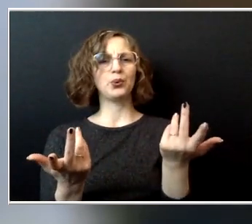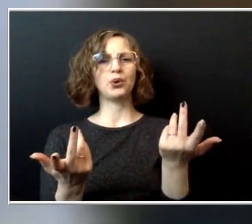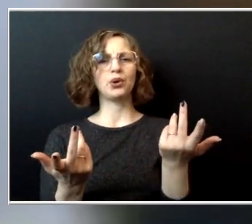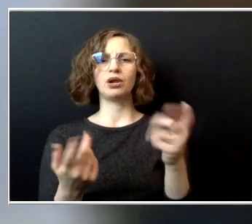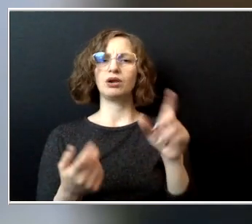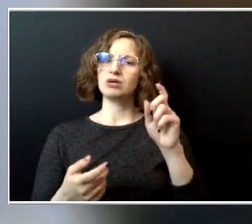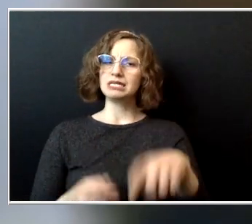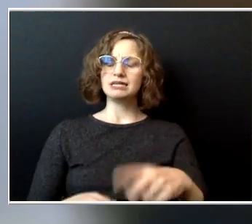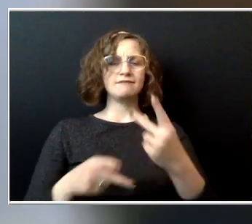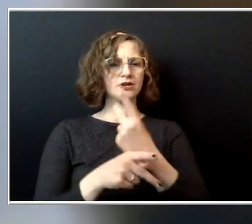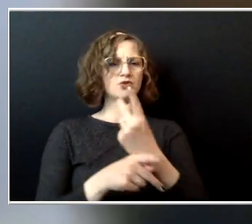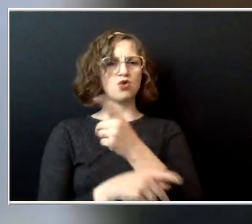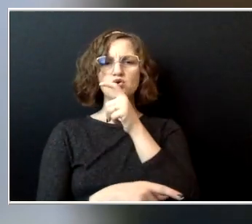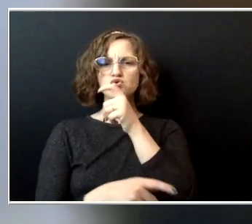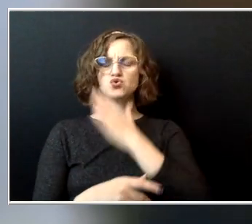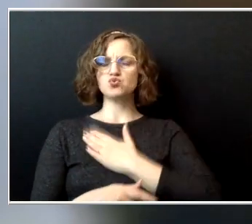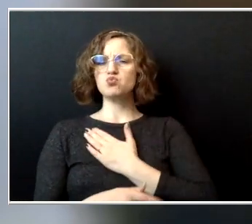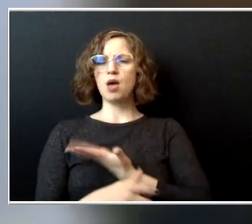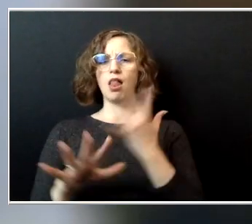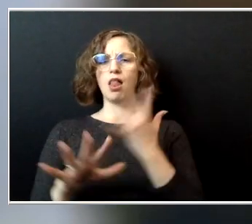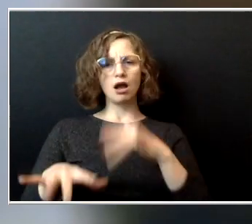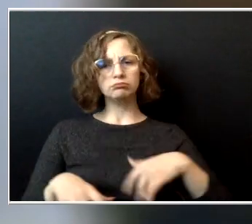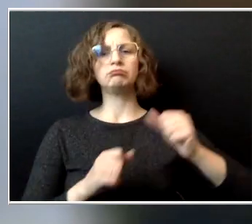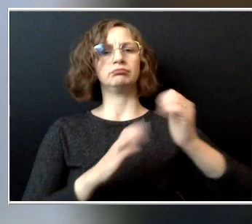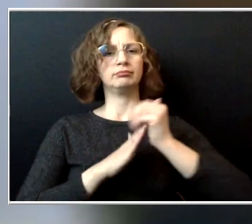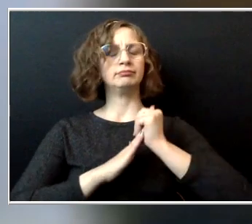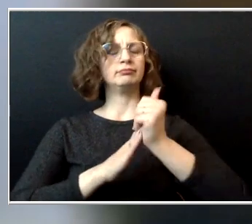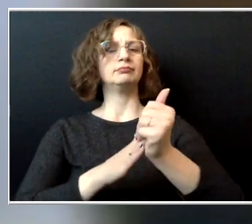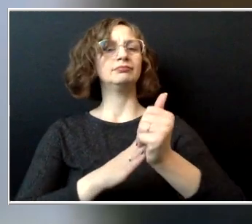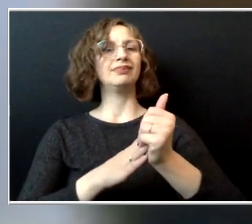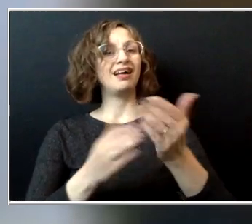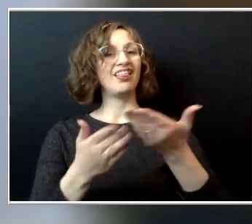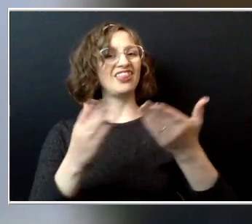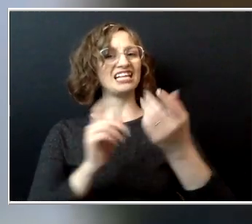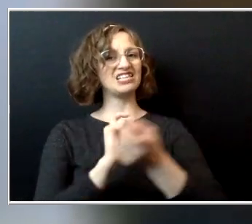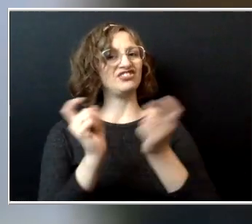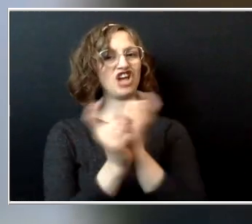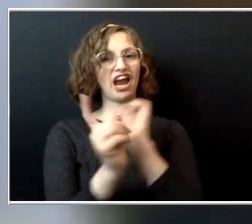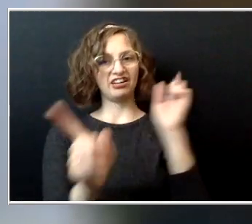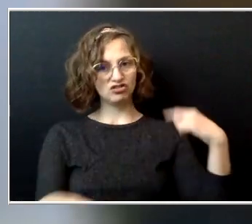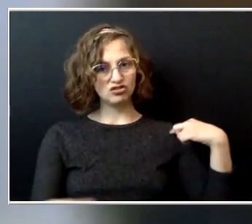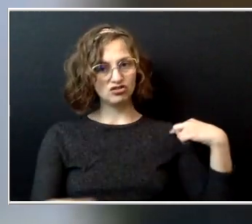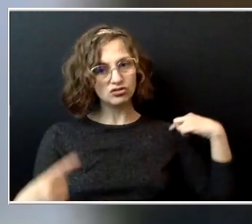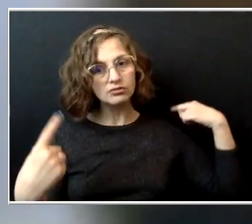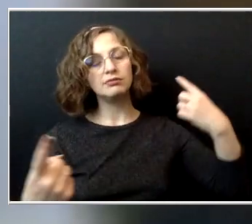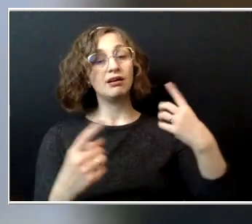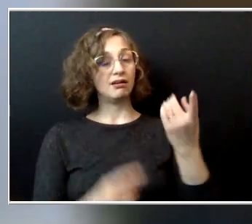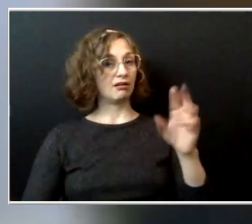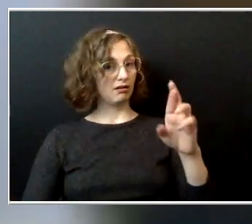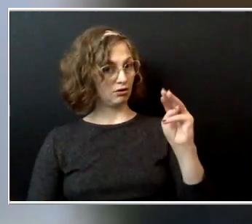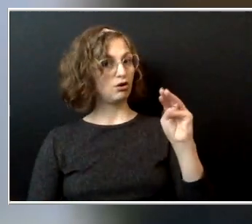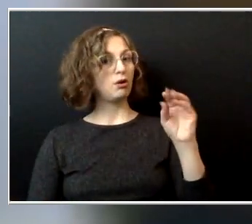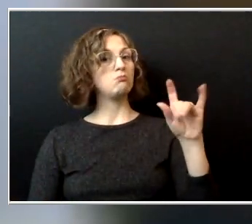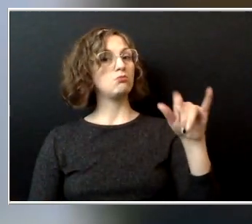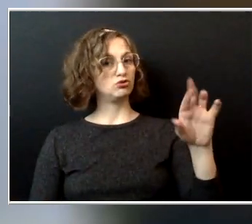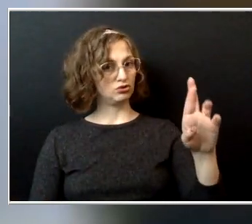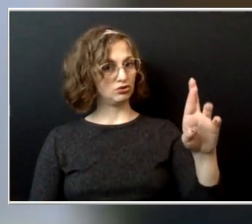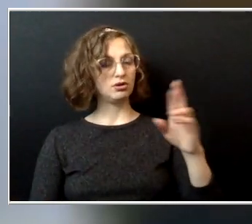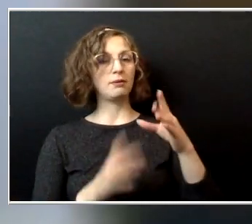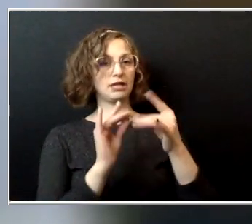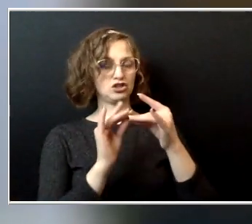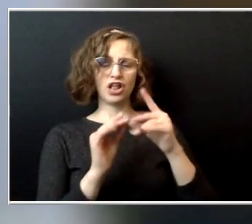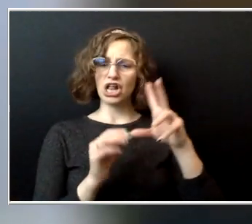know, what's happened, I think, is times have changed a lot. Dr. Mosier was talking about this. You know, I also 30 years